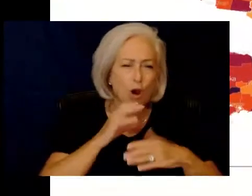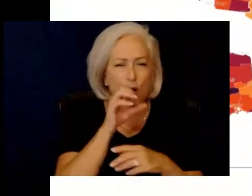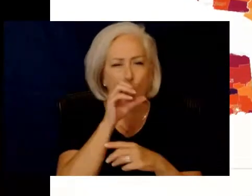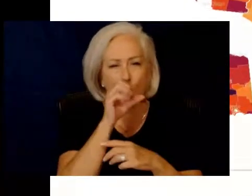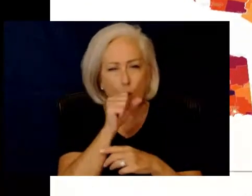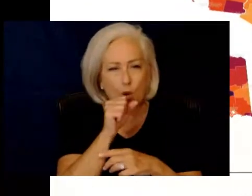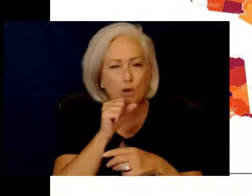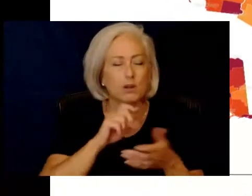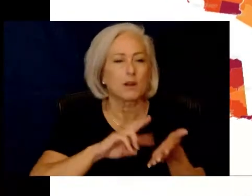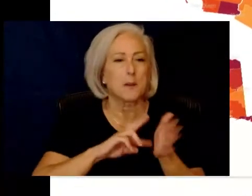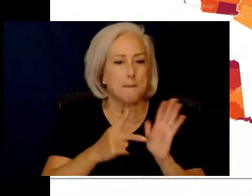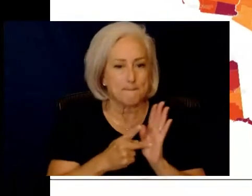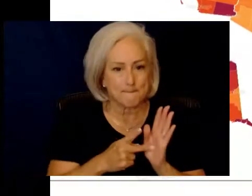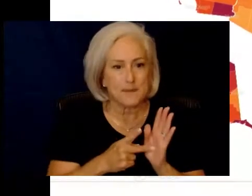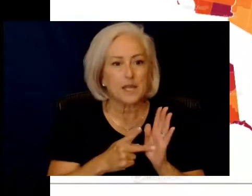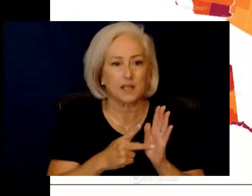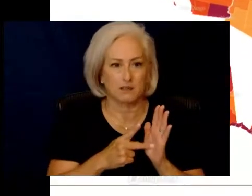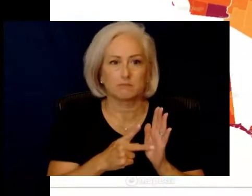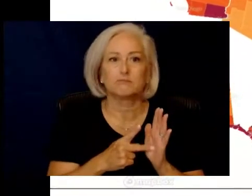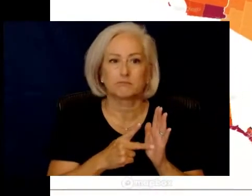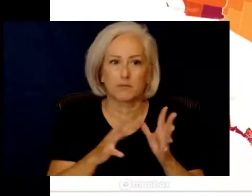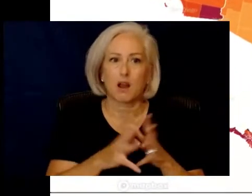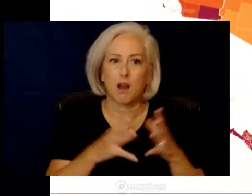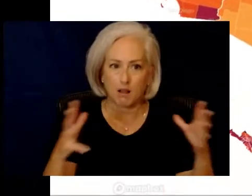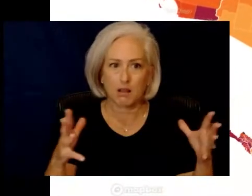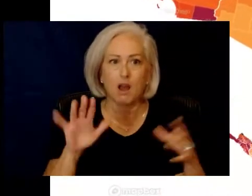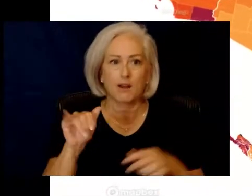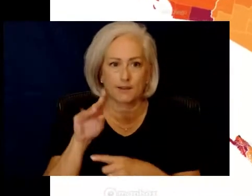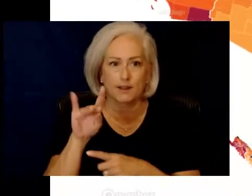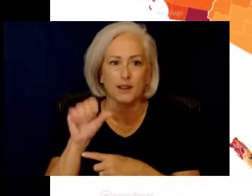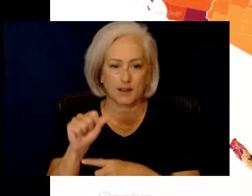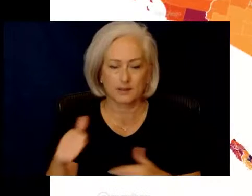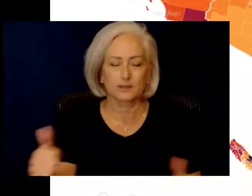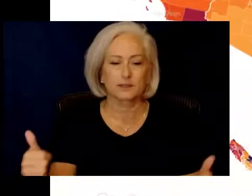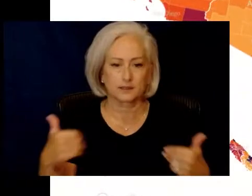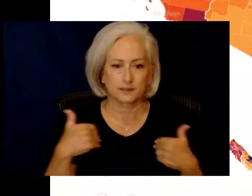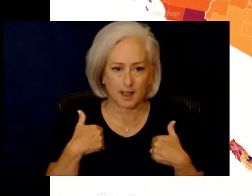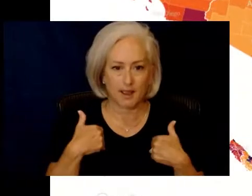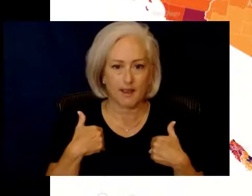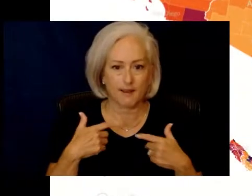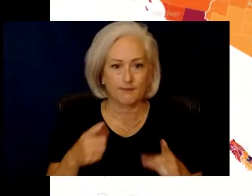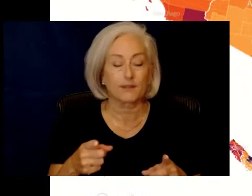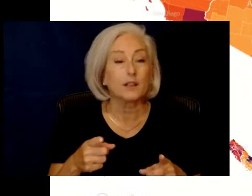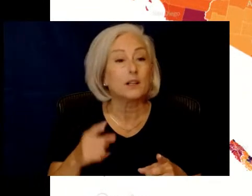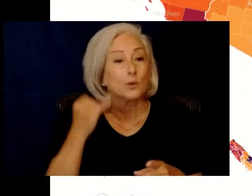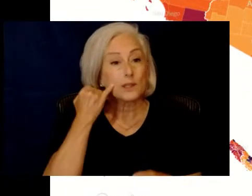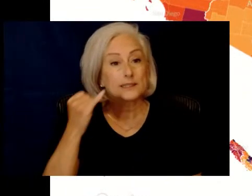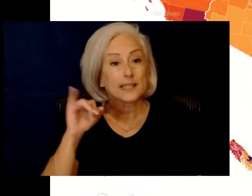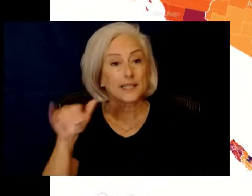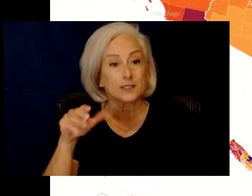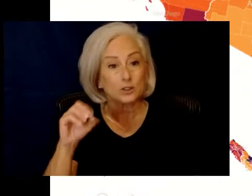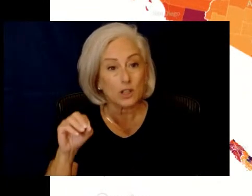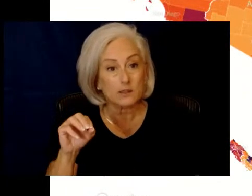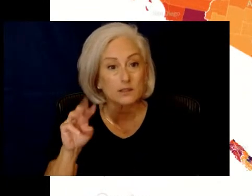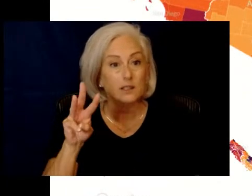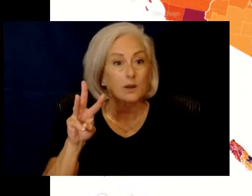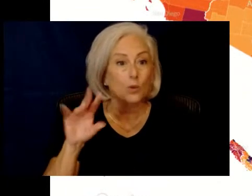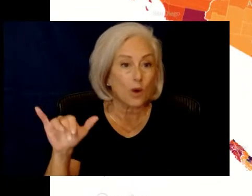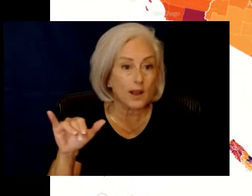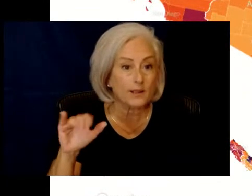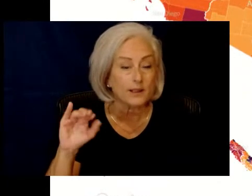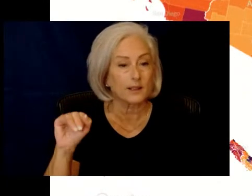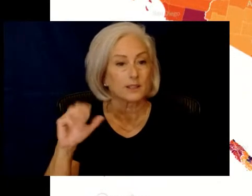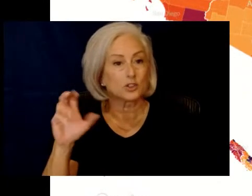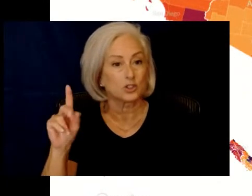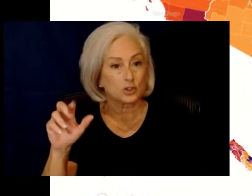being a bit surrounded coming this direction. And that's reflected in the Johnson, Wyandotte County numbers in Kansas and Jackson County, where